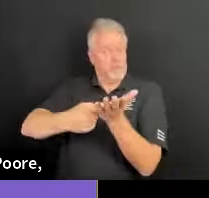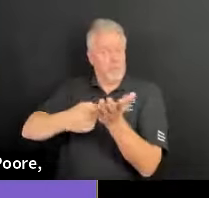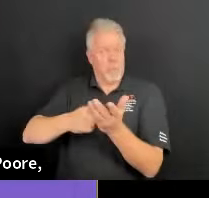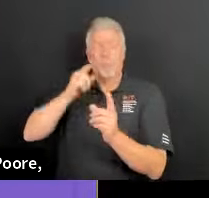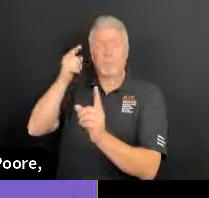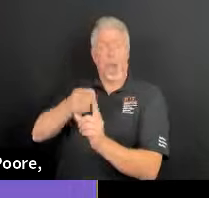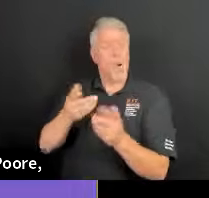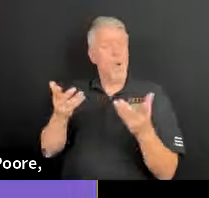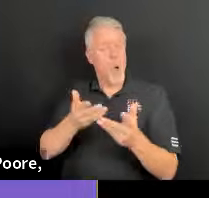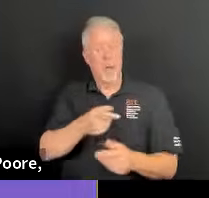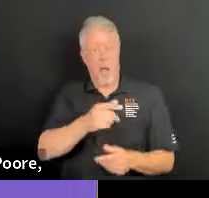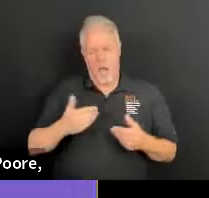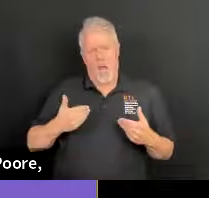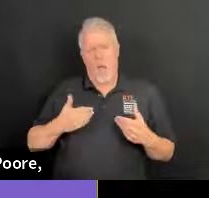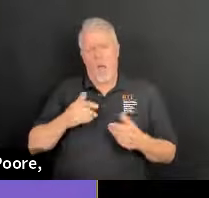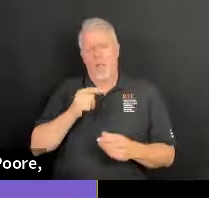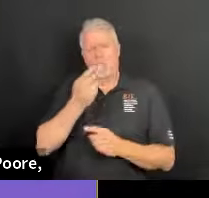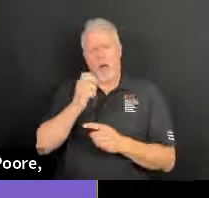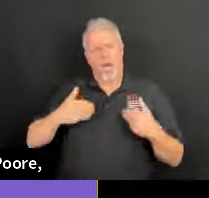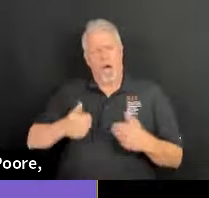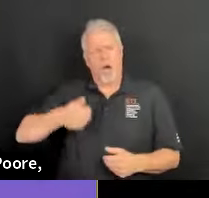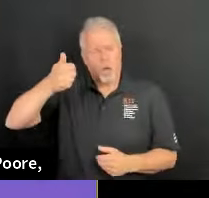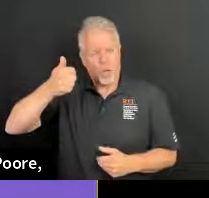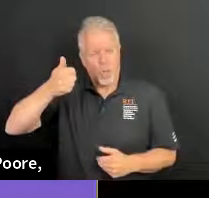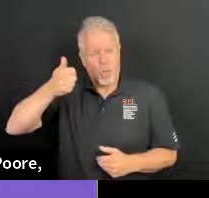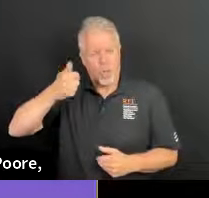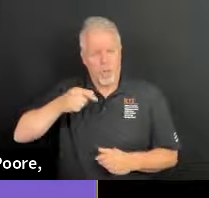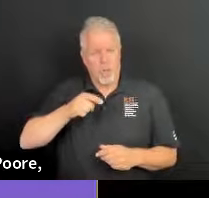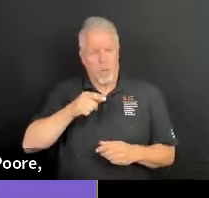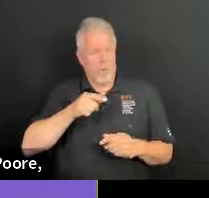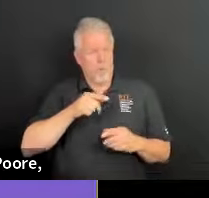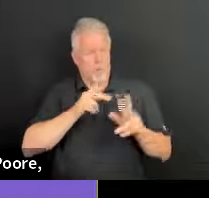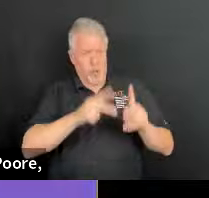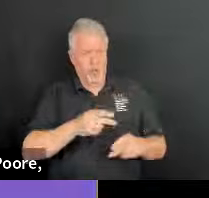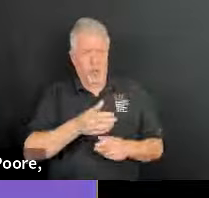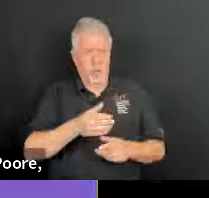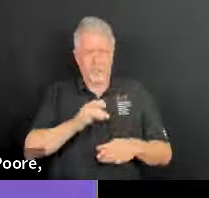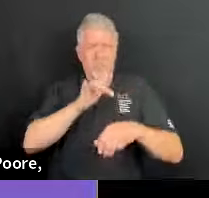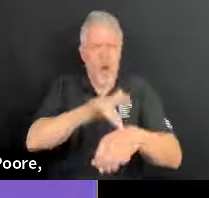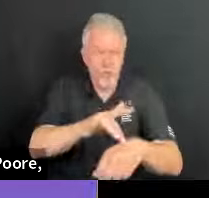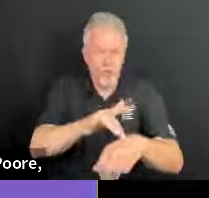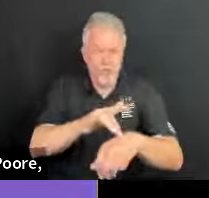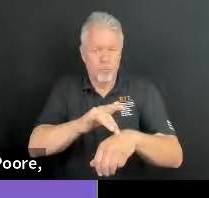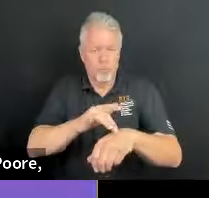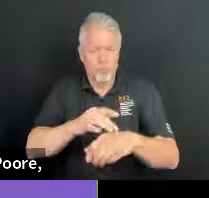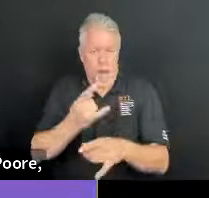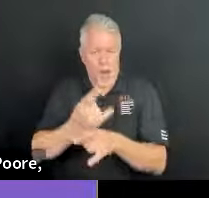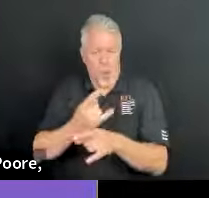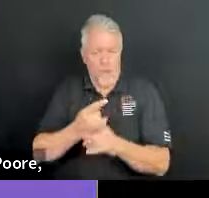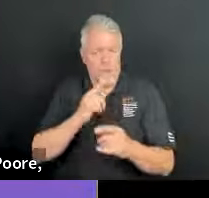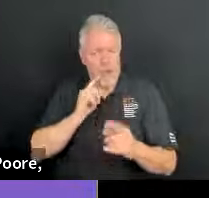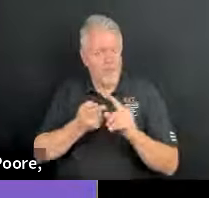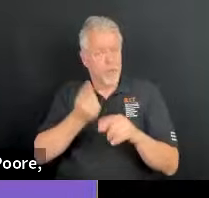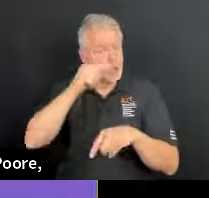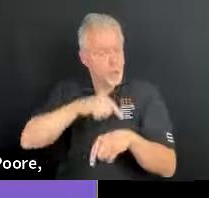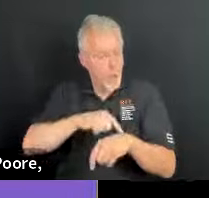No, that's not exactly what my point was. The point was that the younger the person is, the first